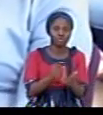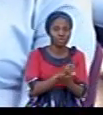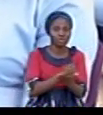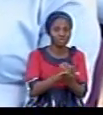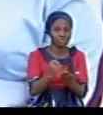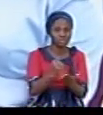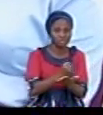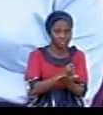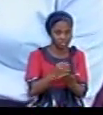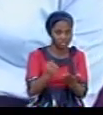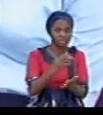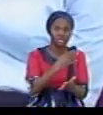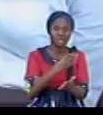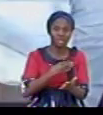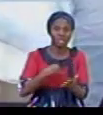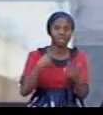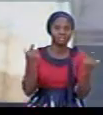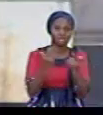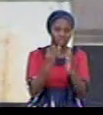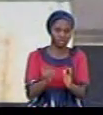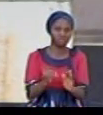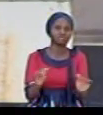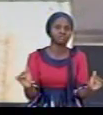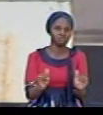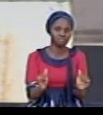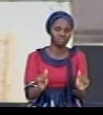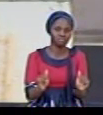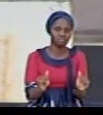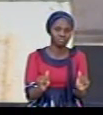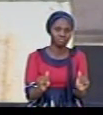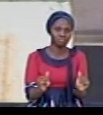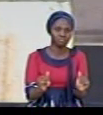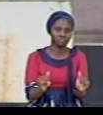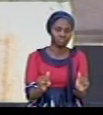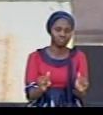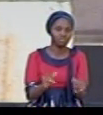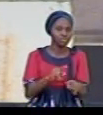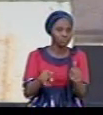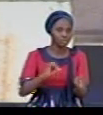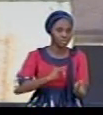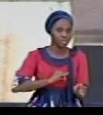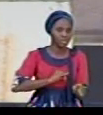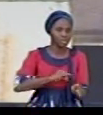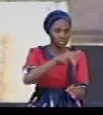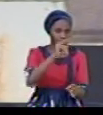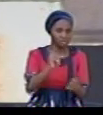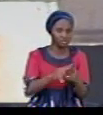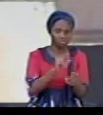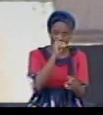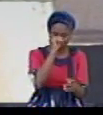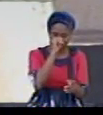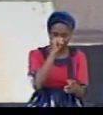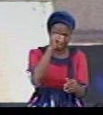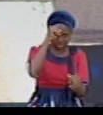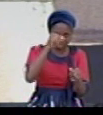sinners alike. But again, I need to remind you, the kind